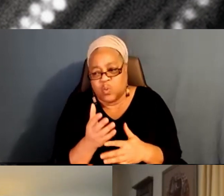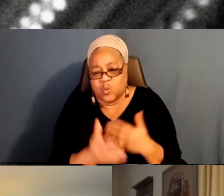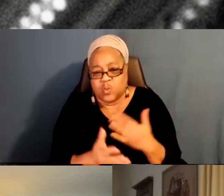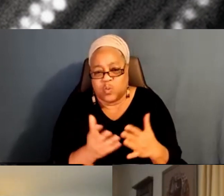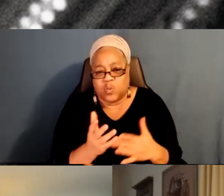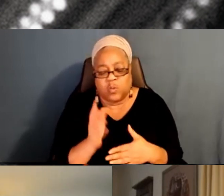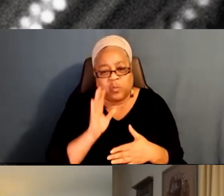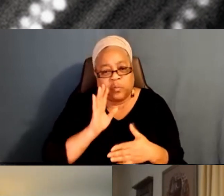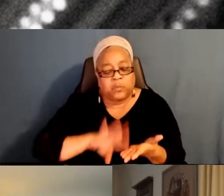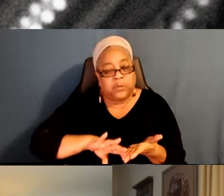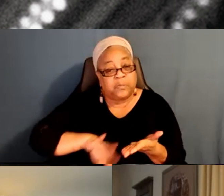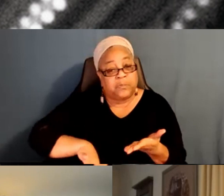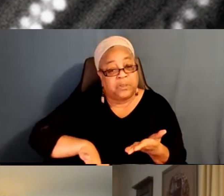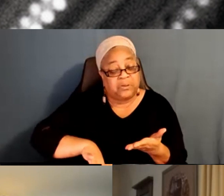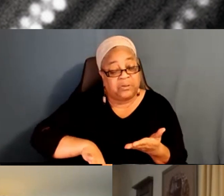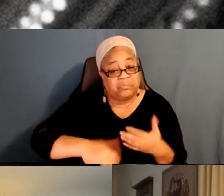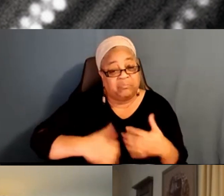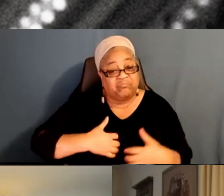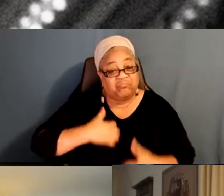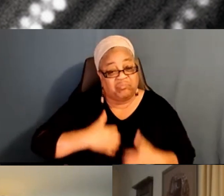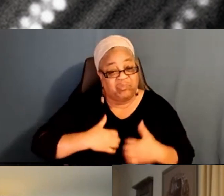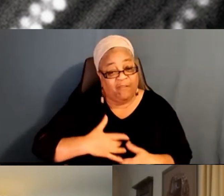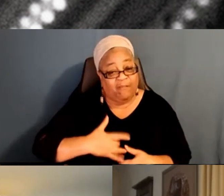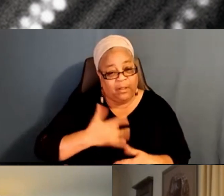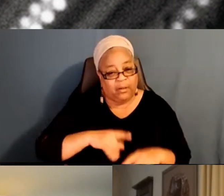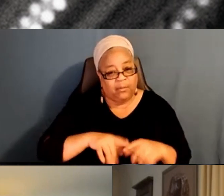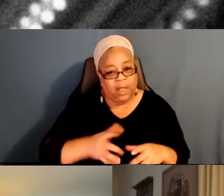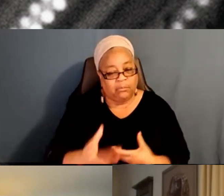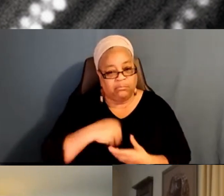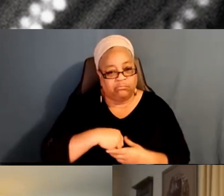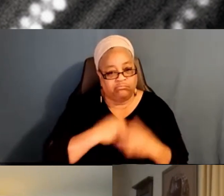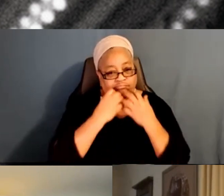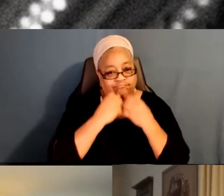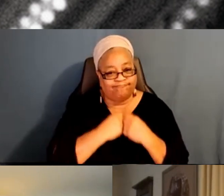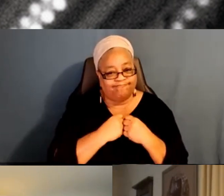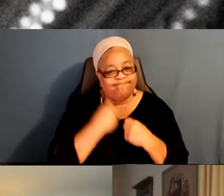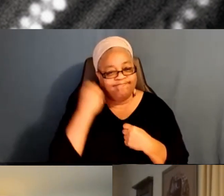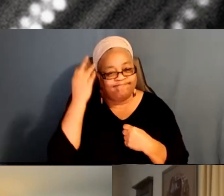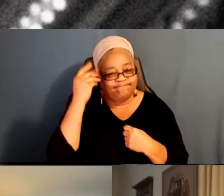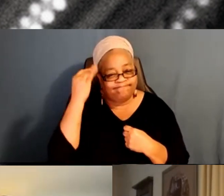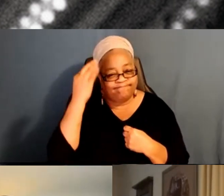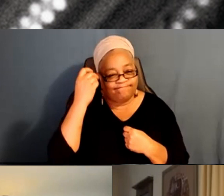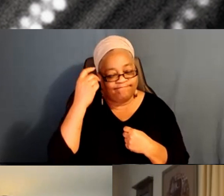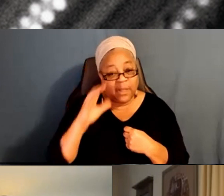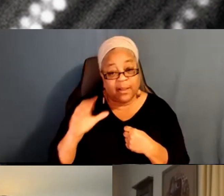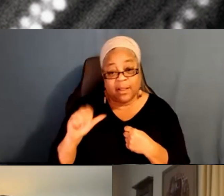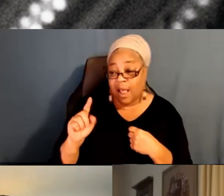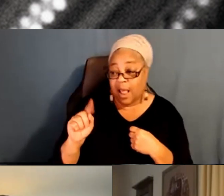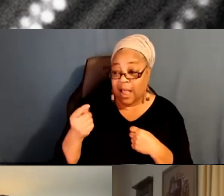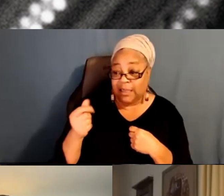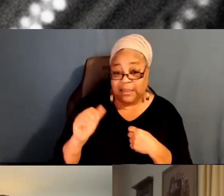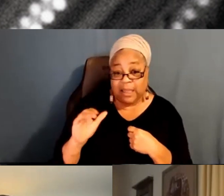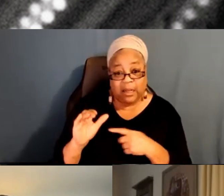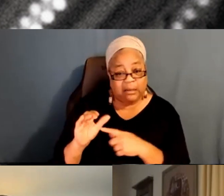dismissing difficult feelings, but learning how to sit with them. And that art and the aesthetic is not simply,